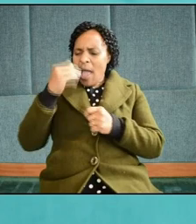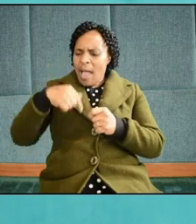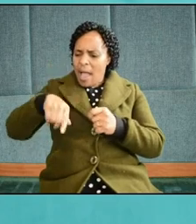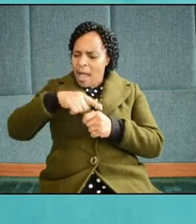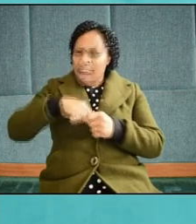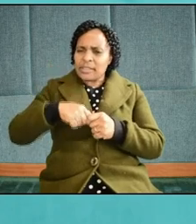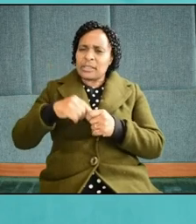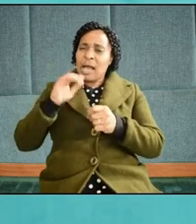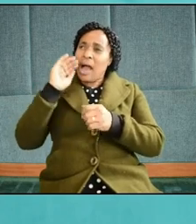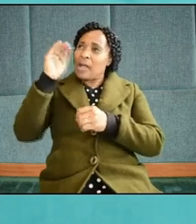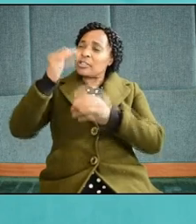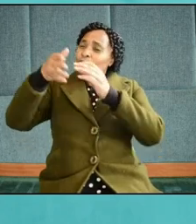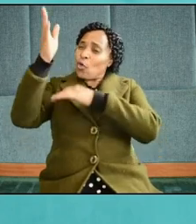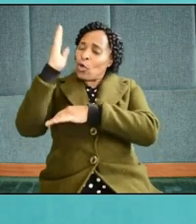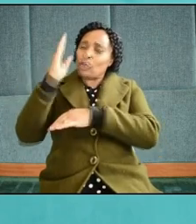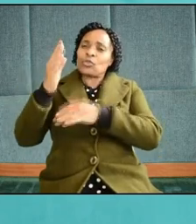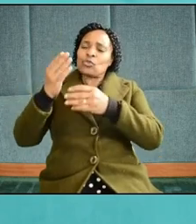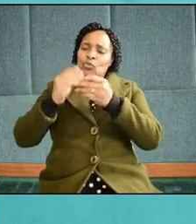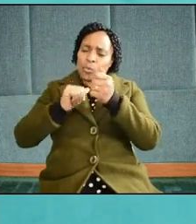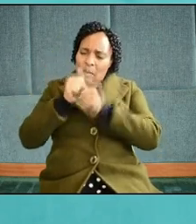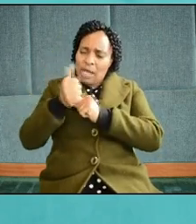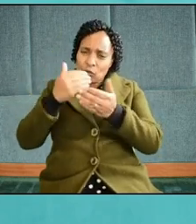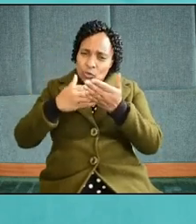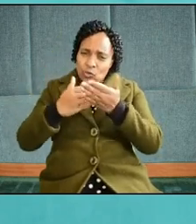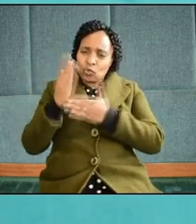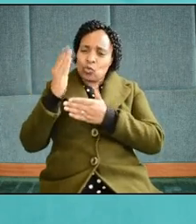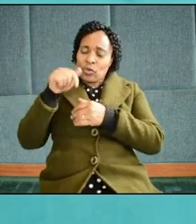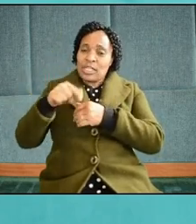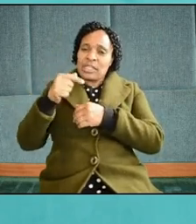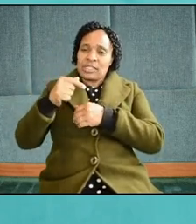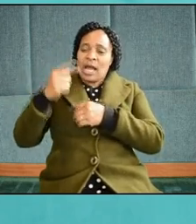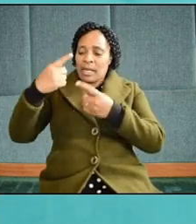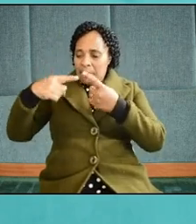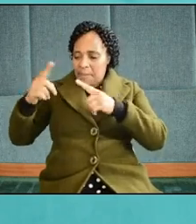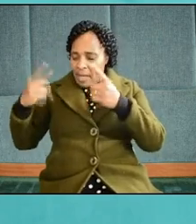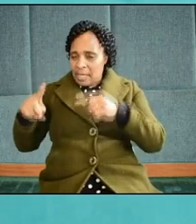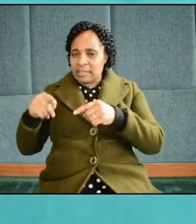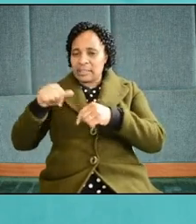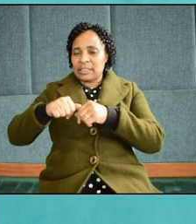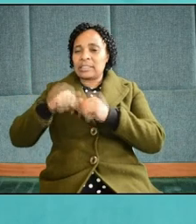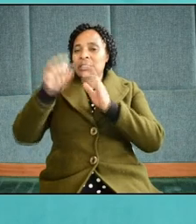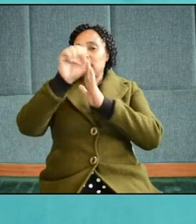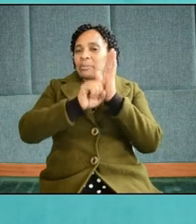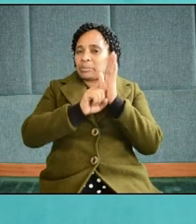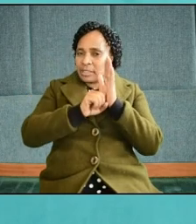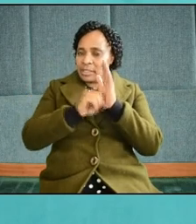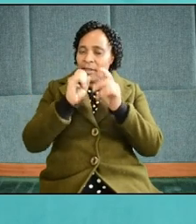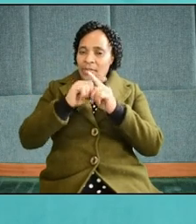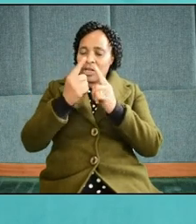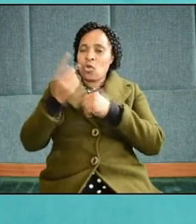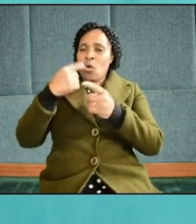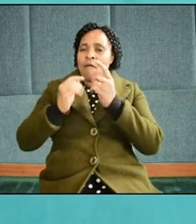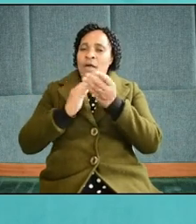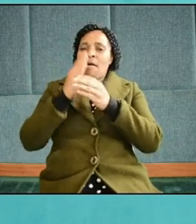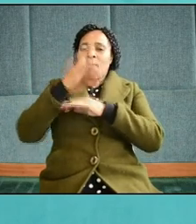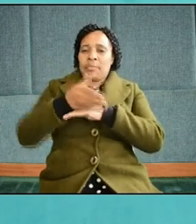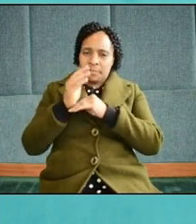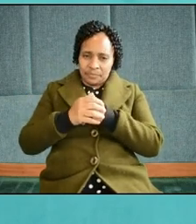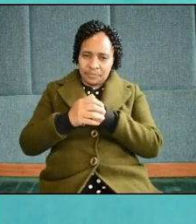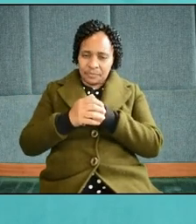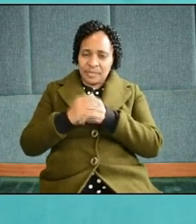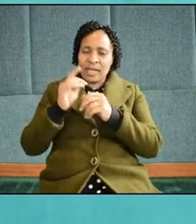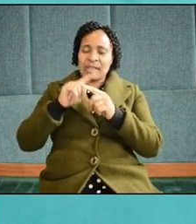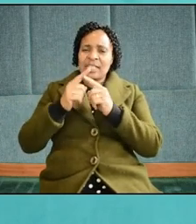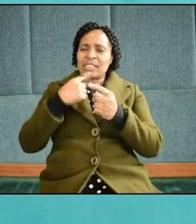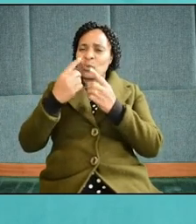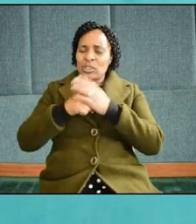us through this test that he's subjecting us to again? Yeah, so that they can be able to overcome it. And even as we said in the